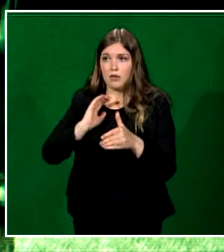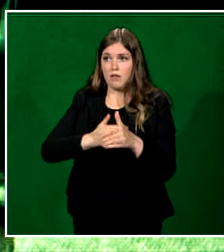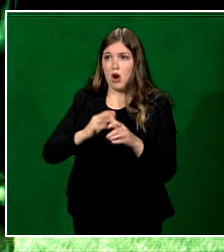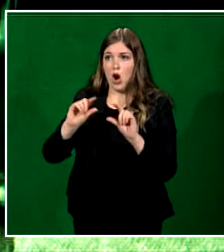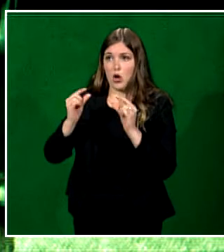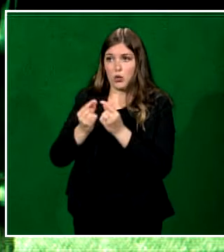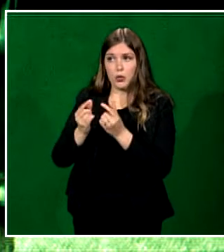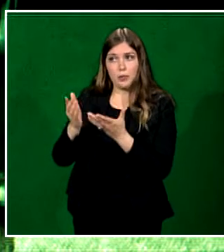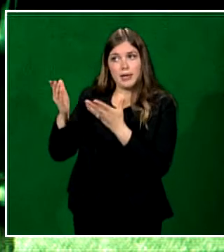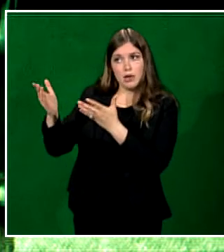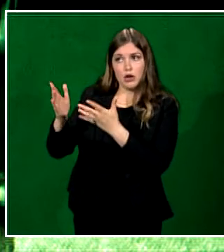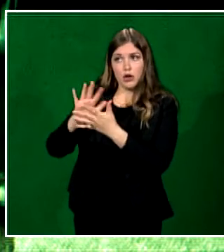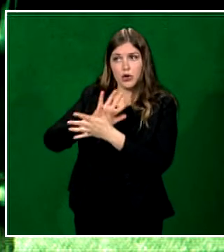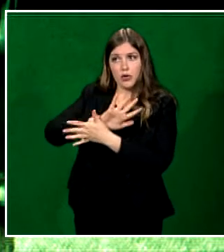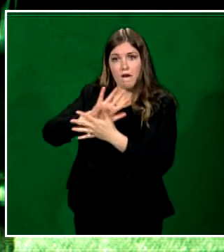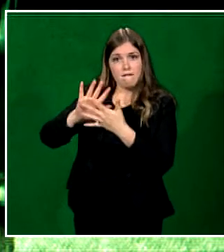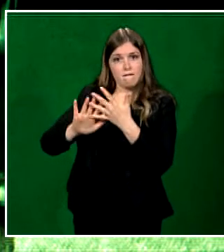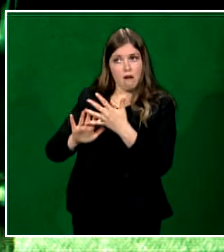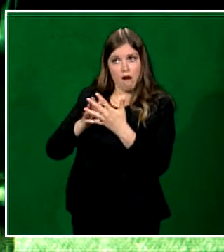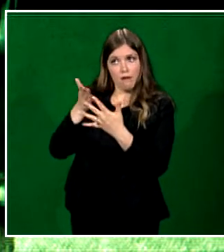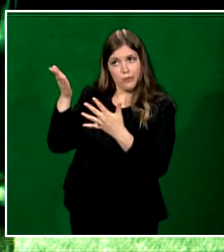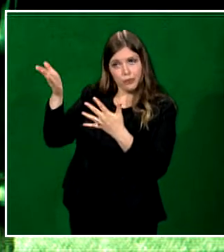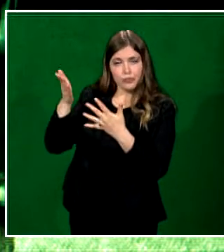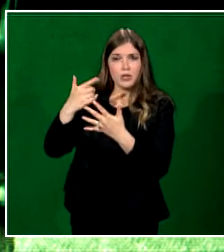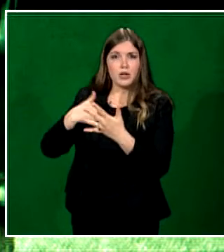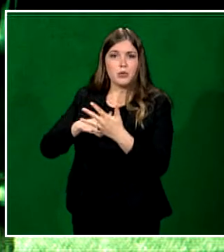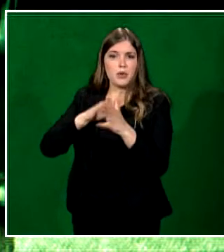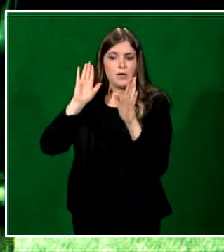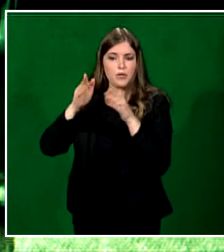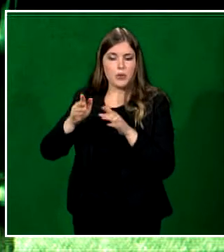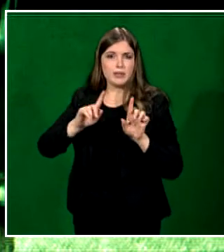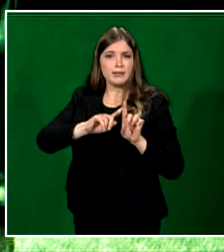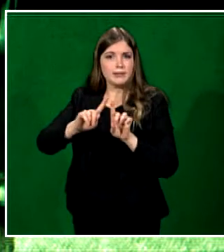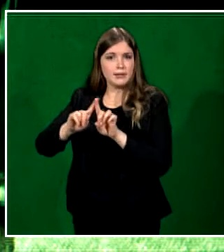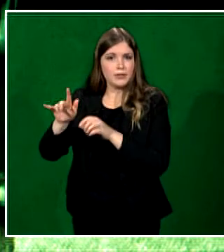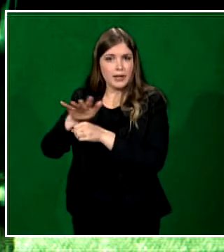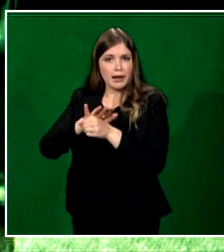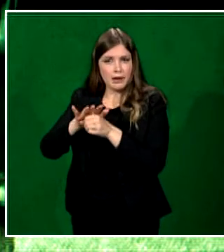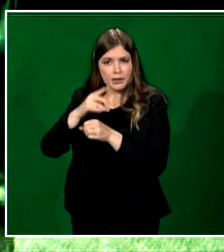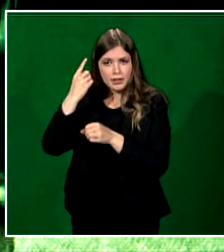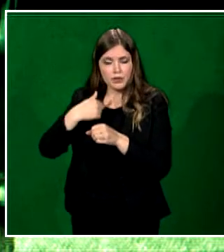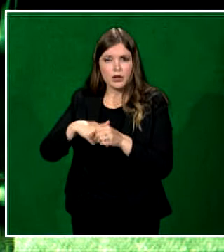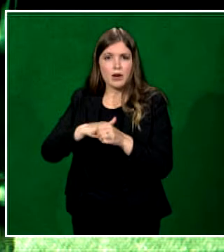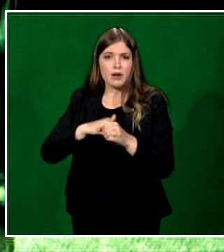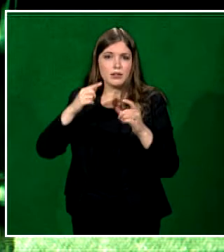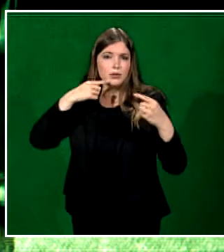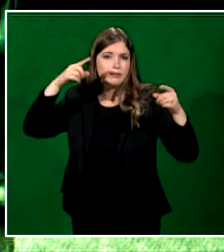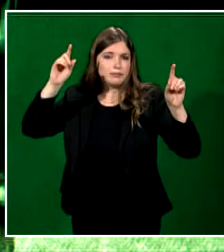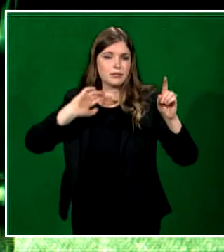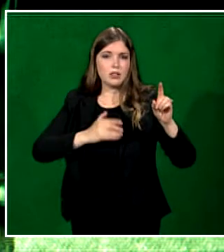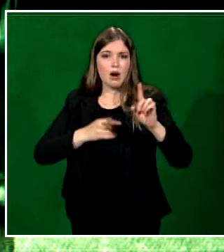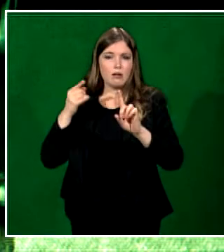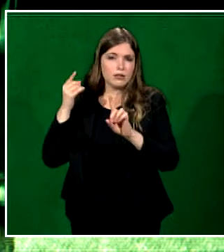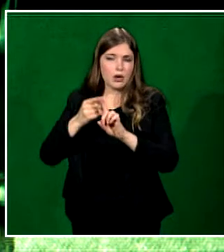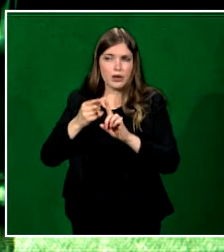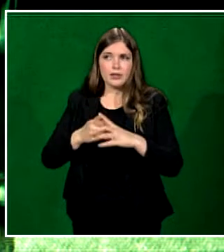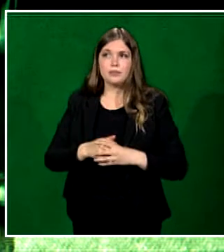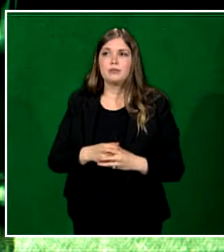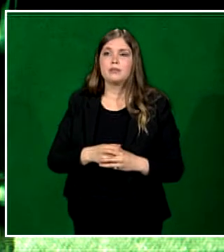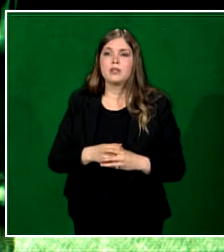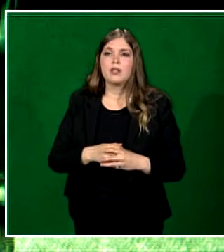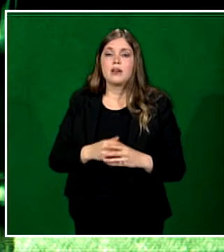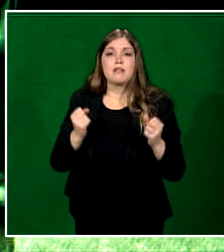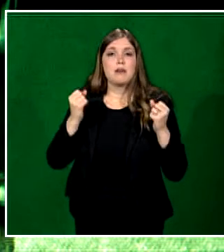have focus in different areas which are viable for us to accomplish our target. We also have support and mentors at the university